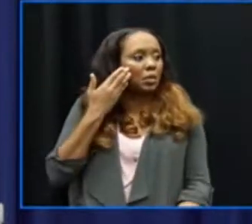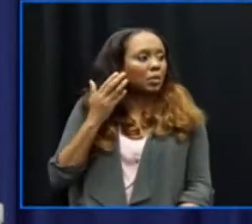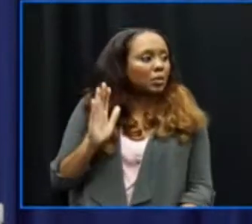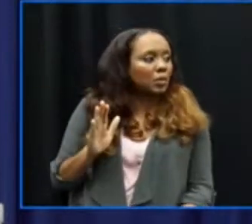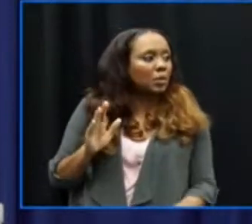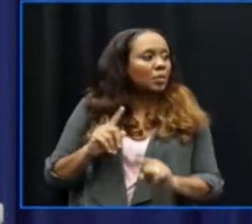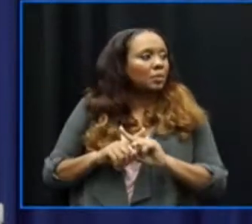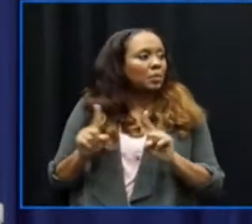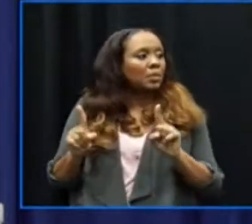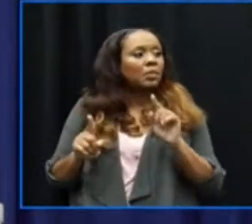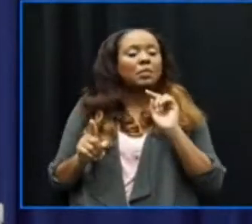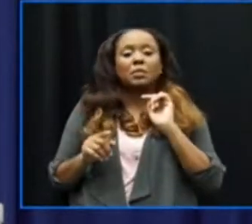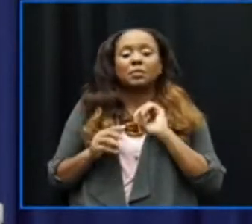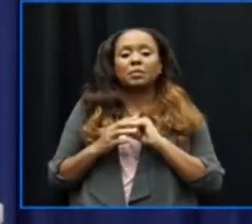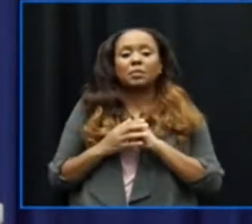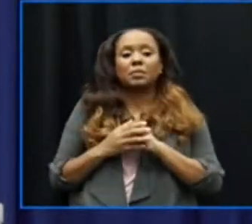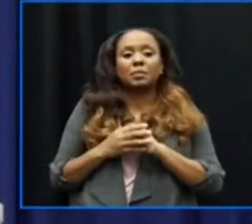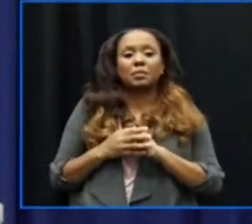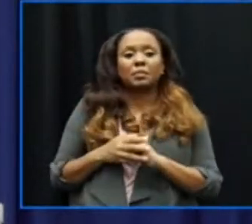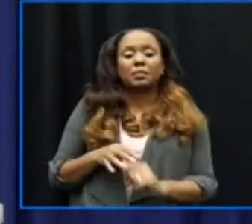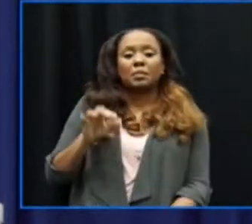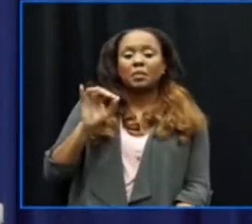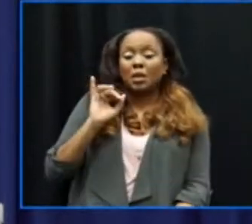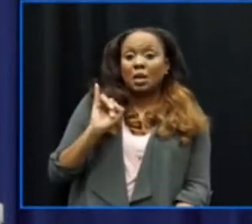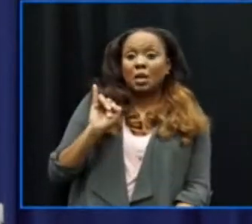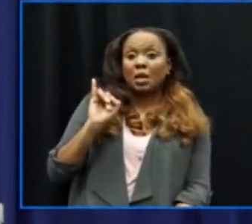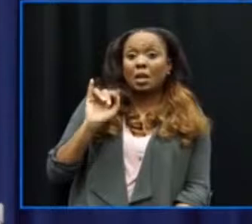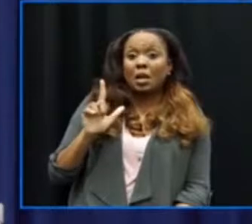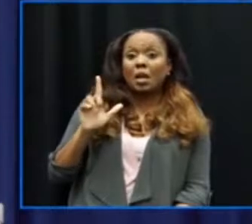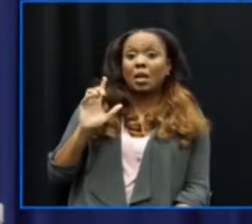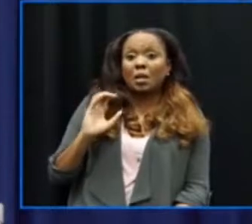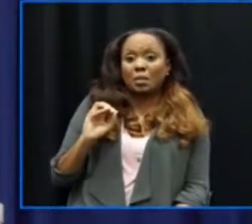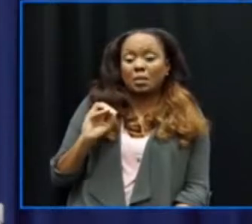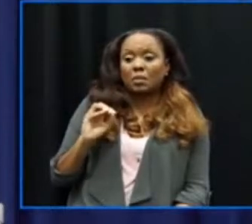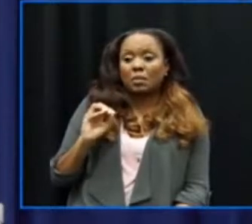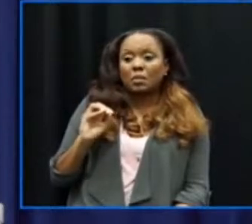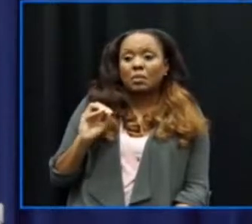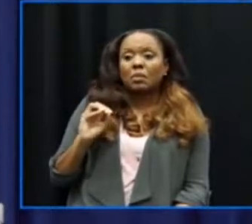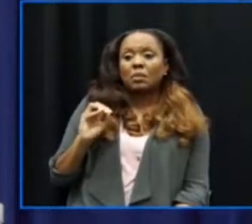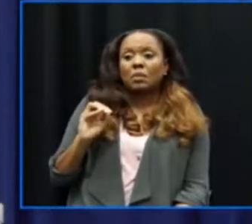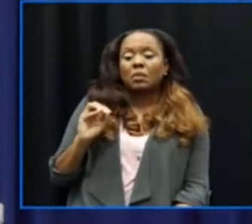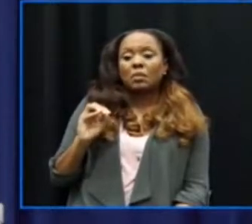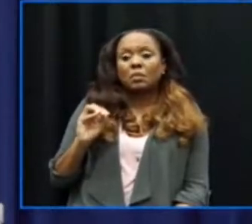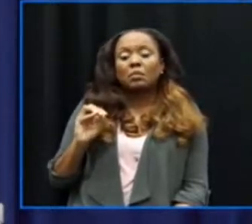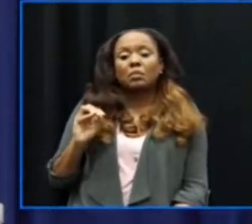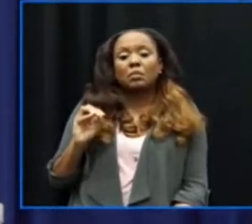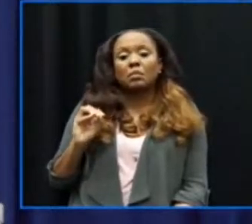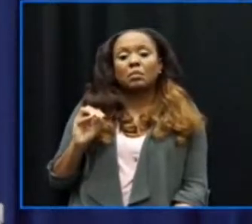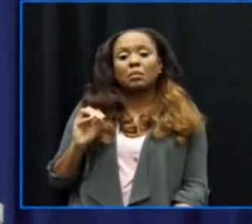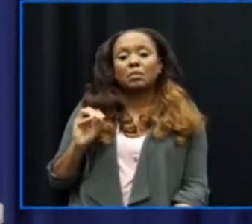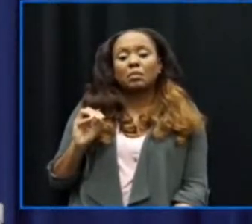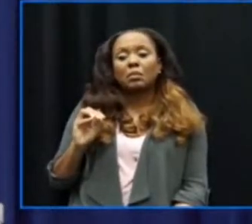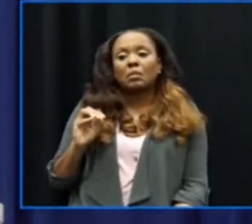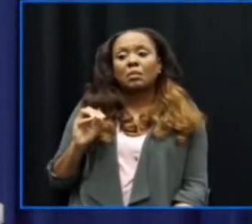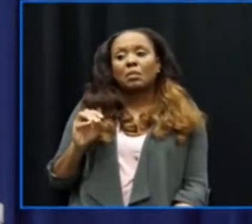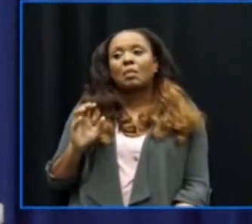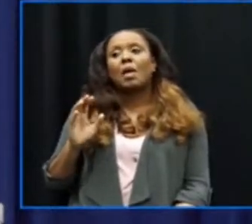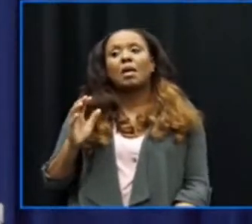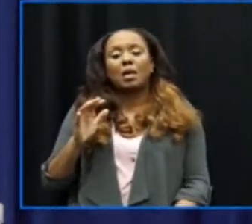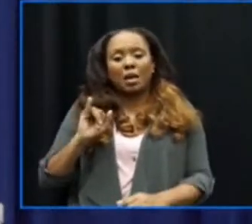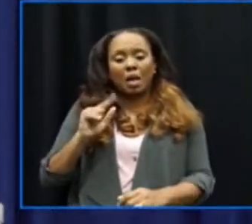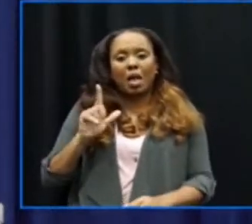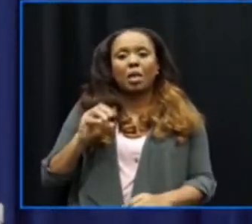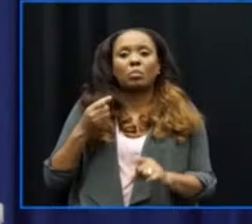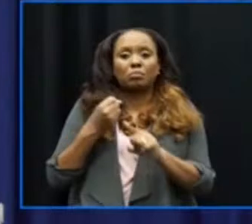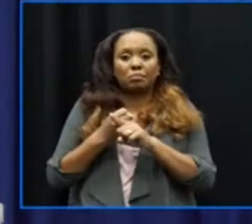beginning, that it was the International Labour Organization that came through the region in the 1960s and that